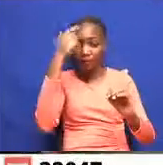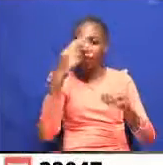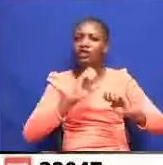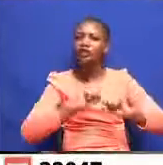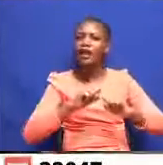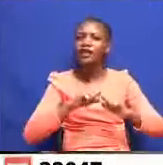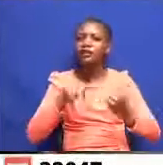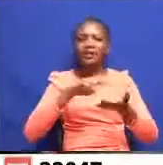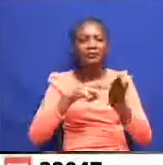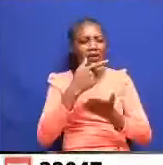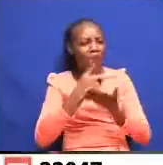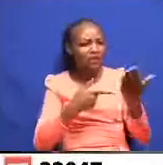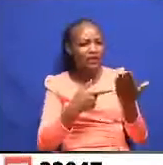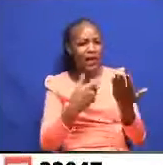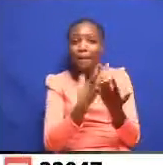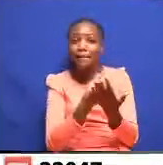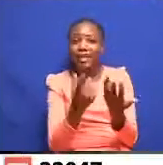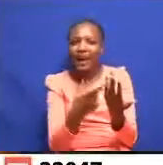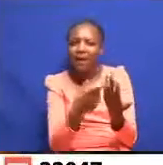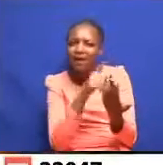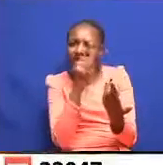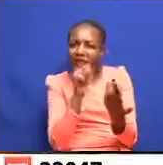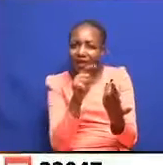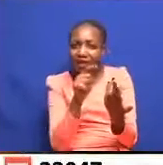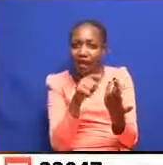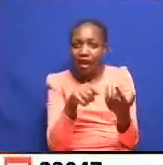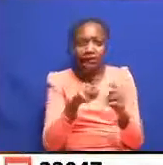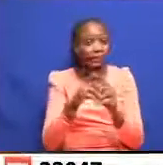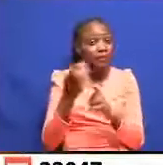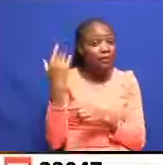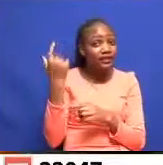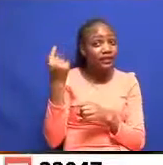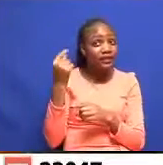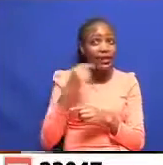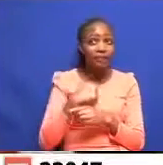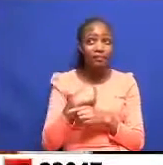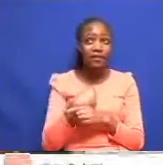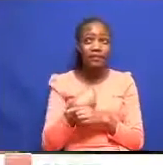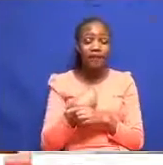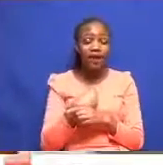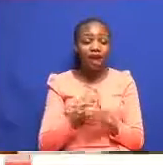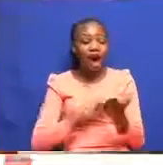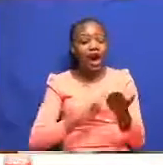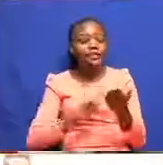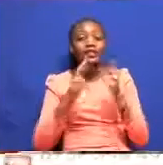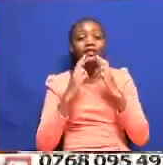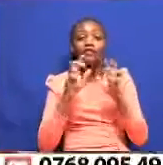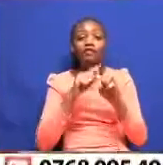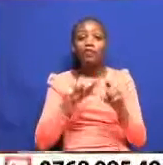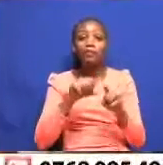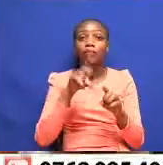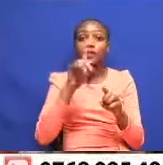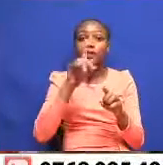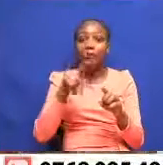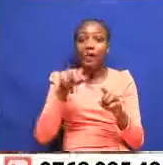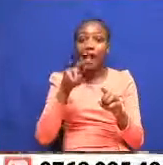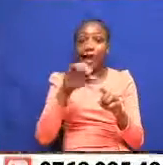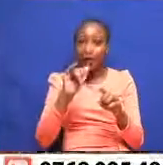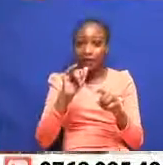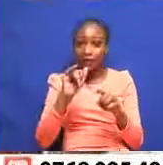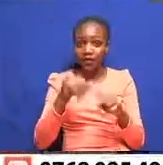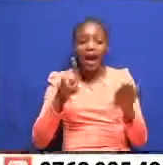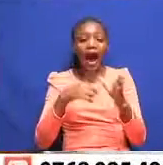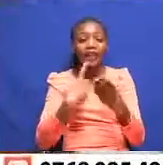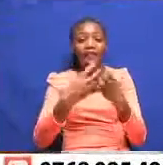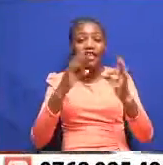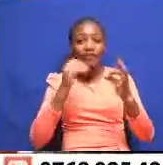of both contracts in total? Chair, previously I alluded to a report from the PPRA. And Chair, if you can take